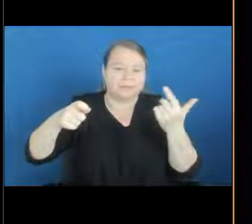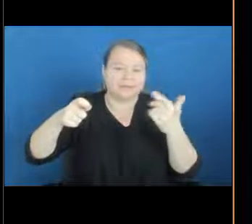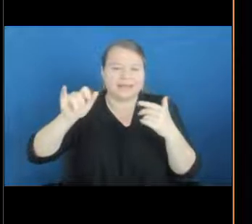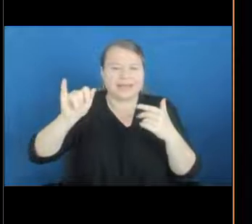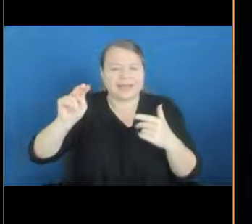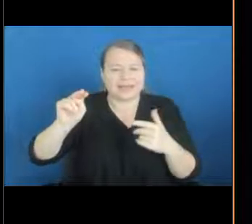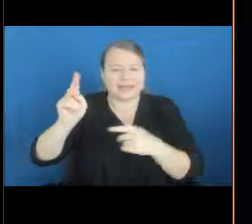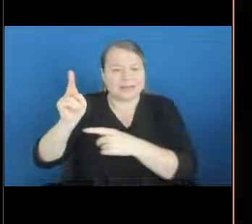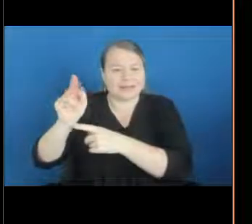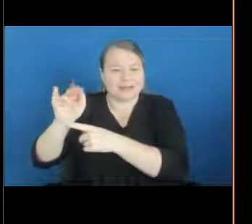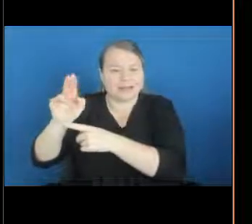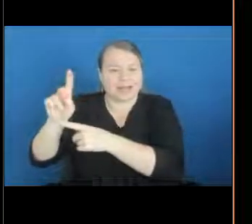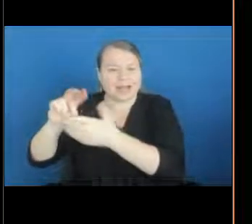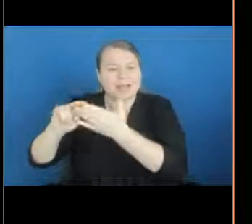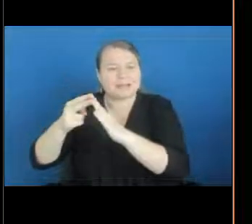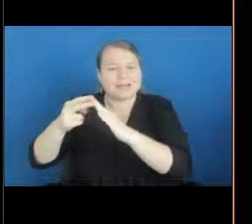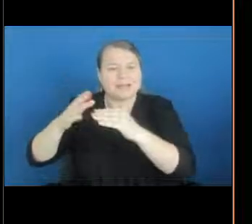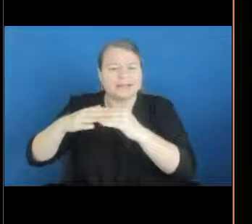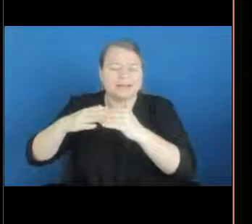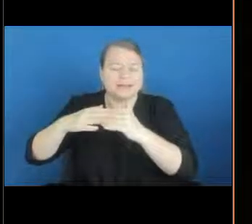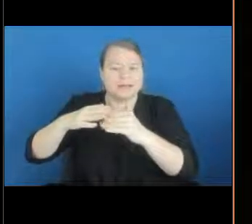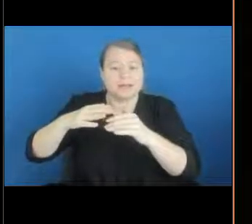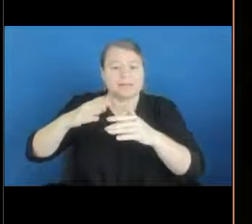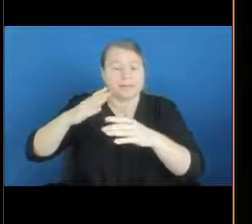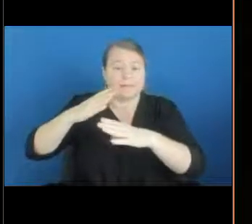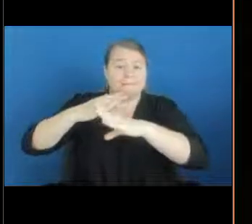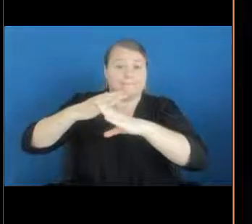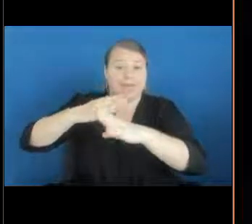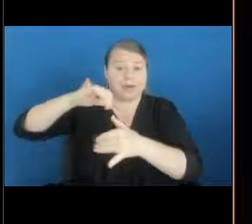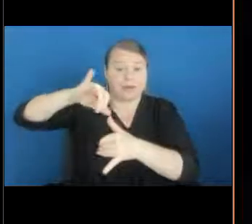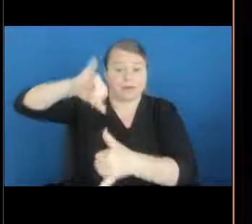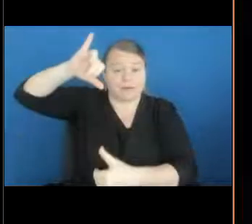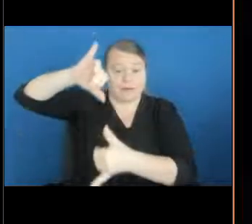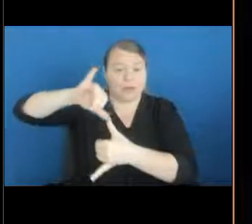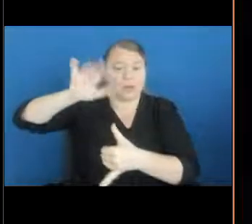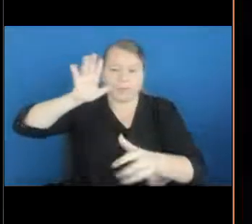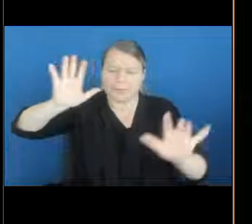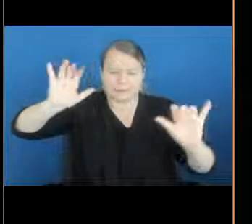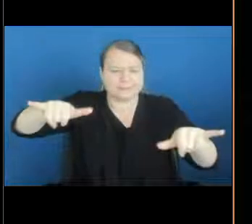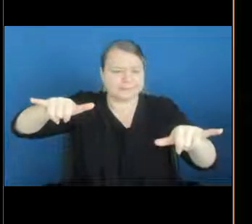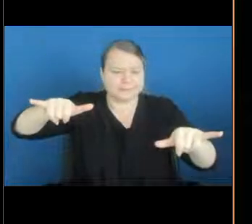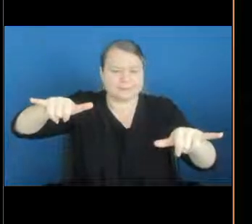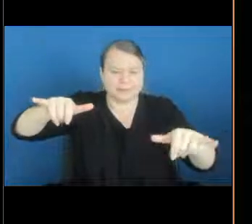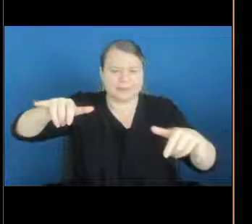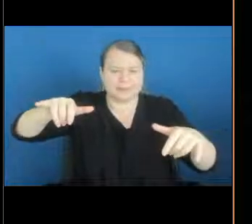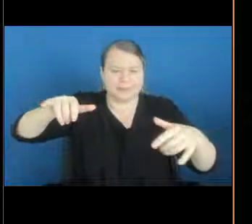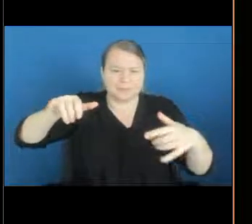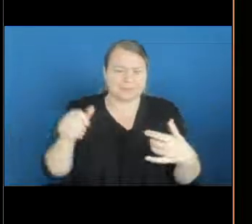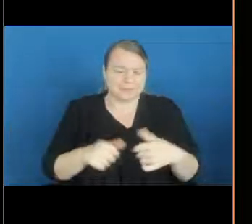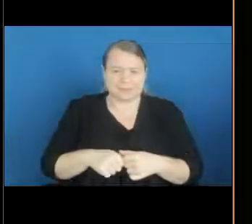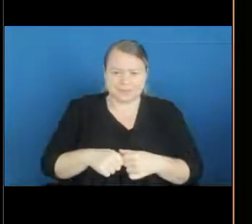the barrier height would be the same as the height that's there, but that's the